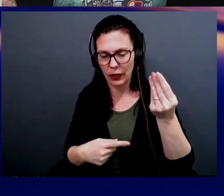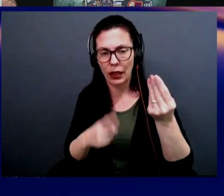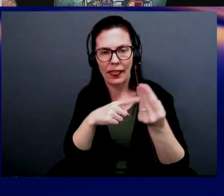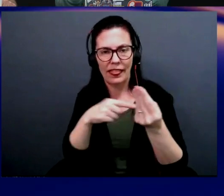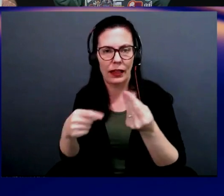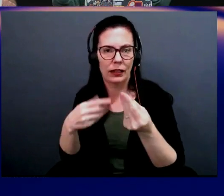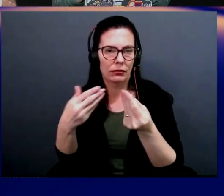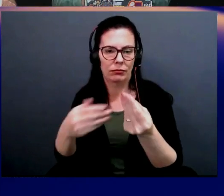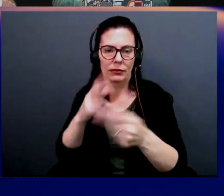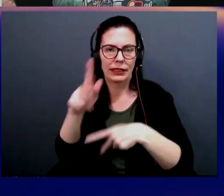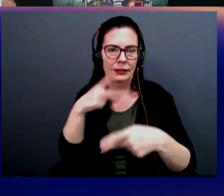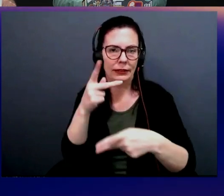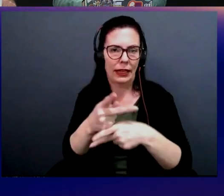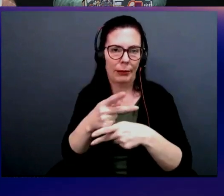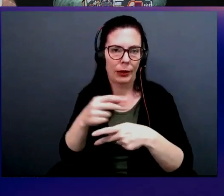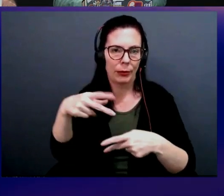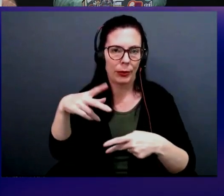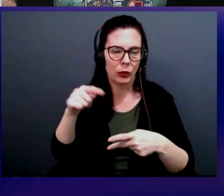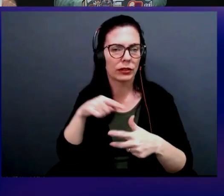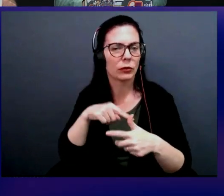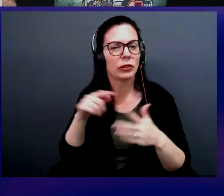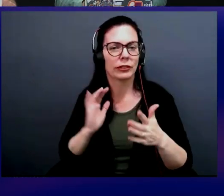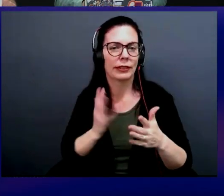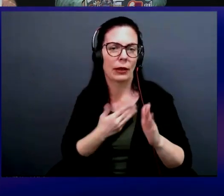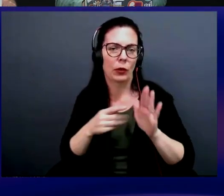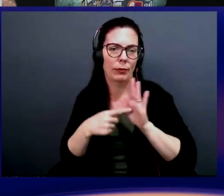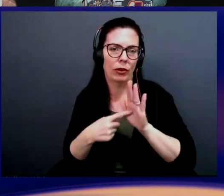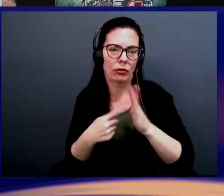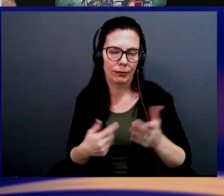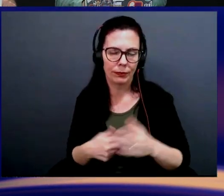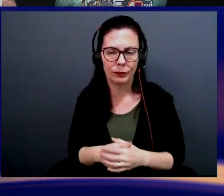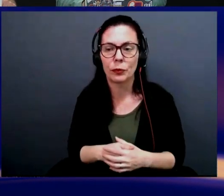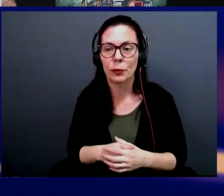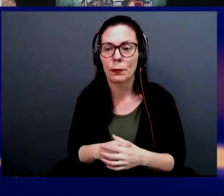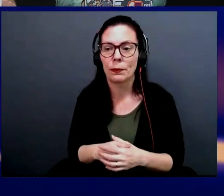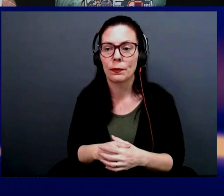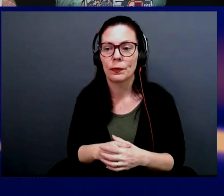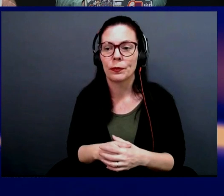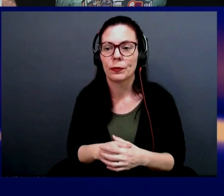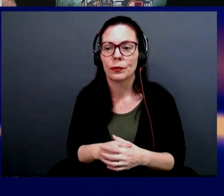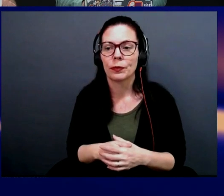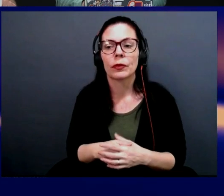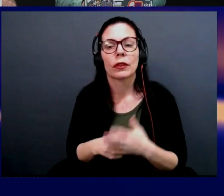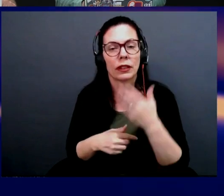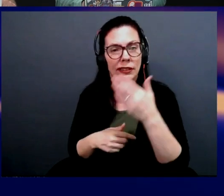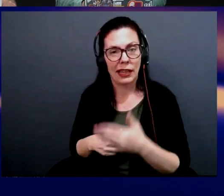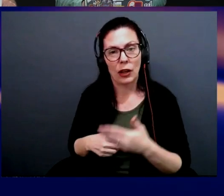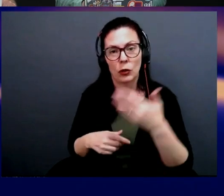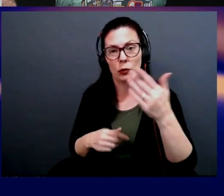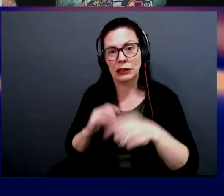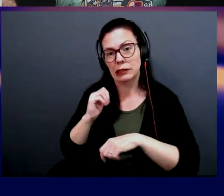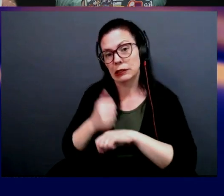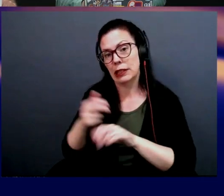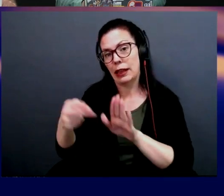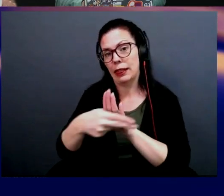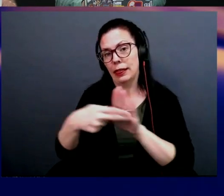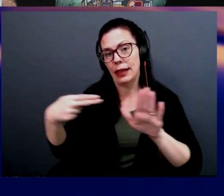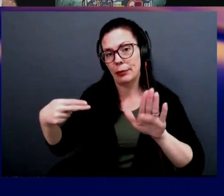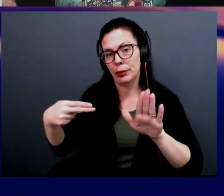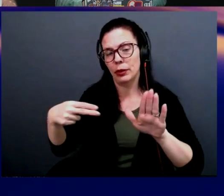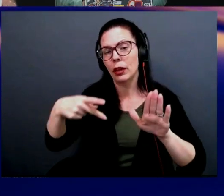type of post, which is our post model. So now we can set this label to be the